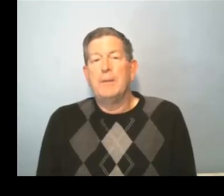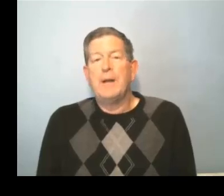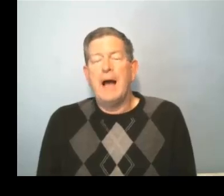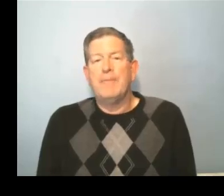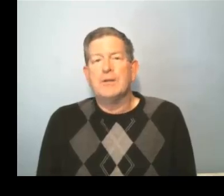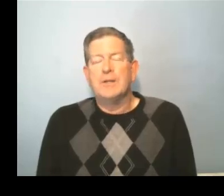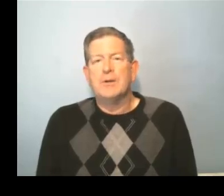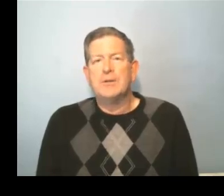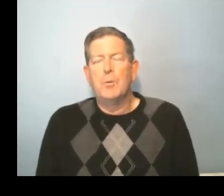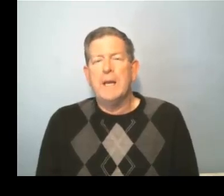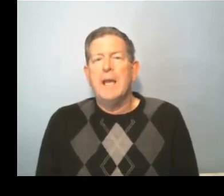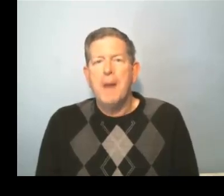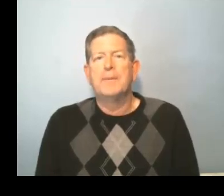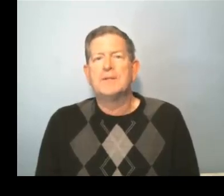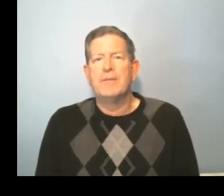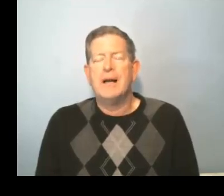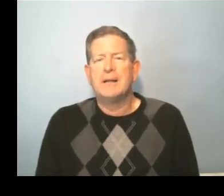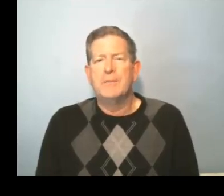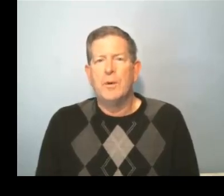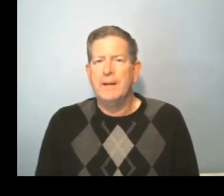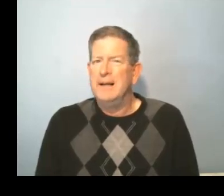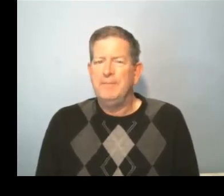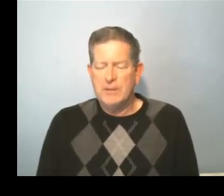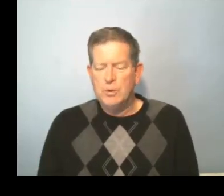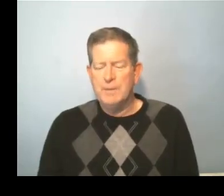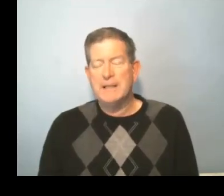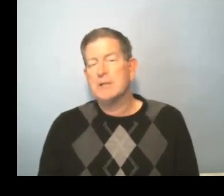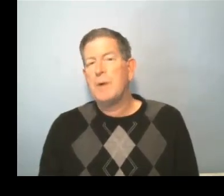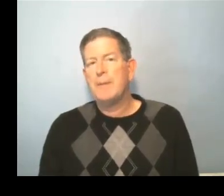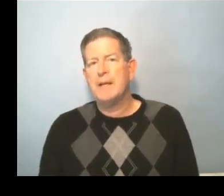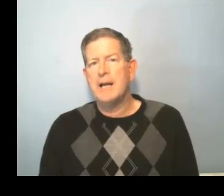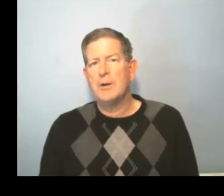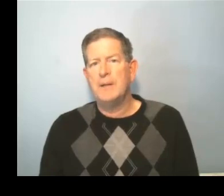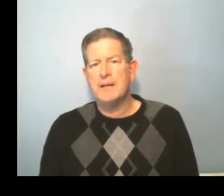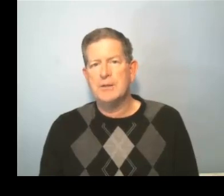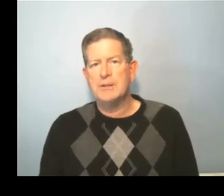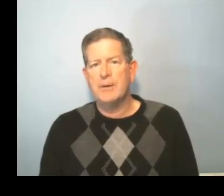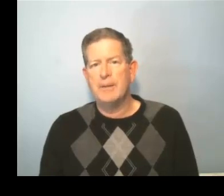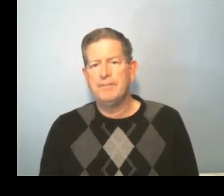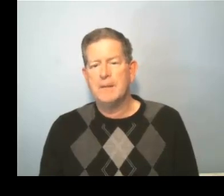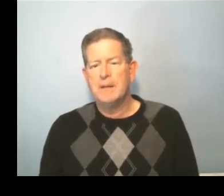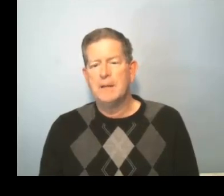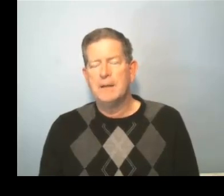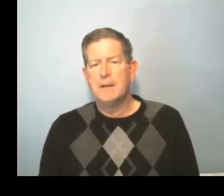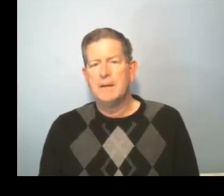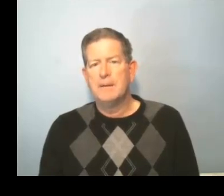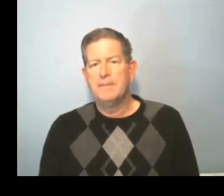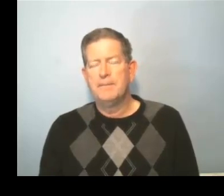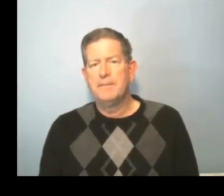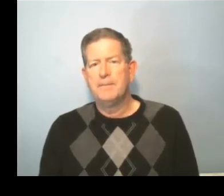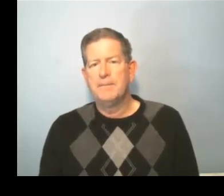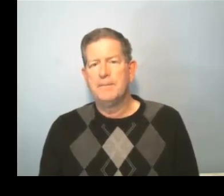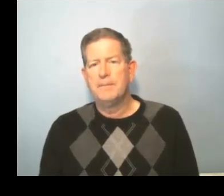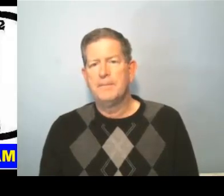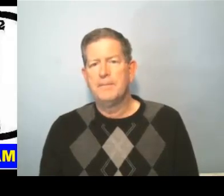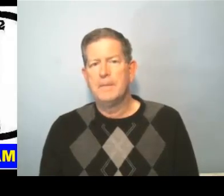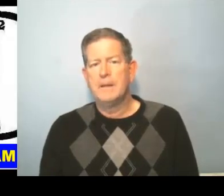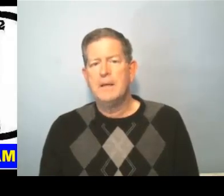it's probably pretty obvious that you're waking up at 7 o'clock in the morning. That du matin is probably not going to be necessary.